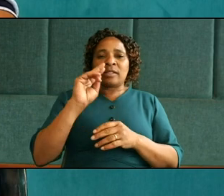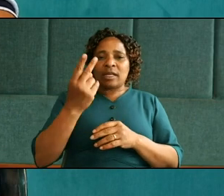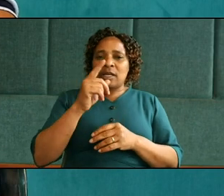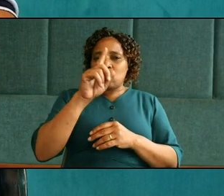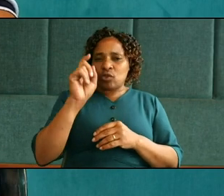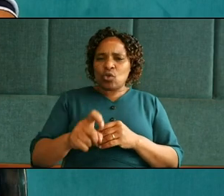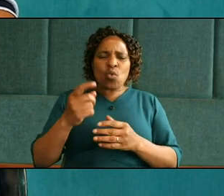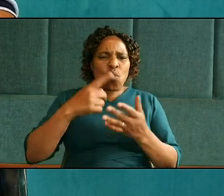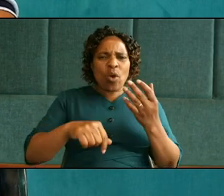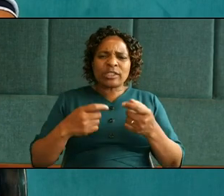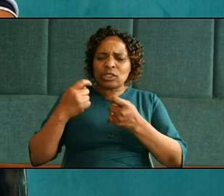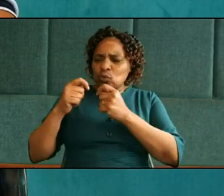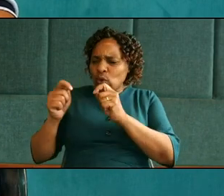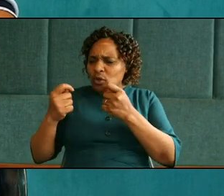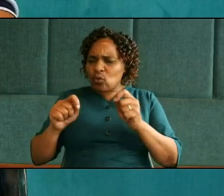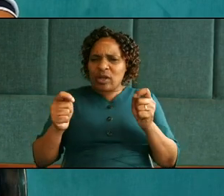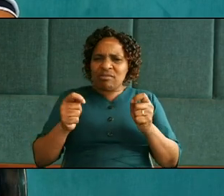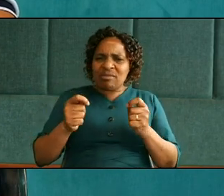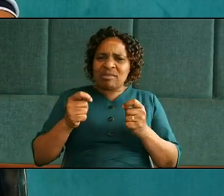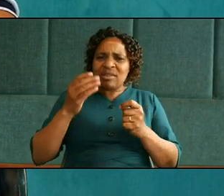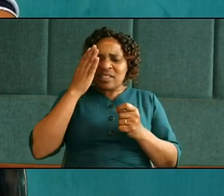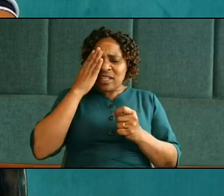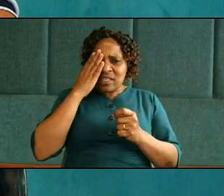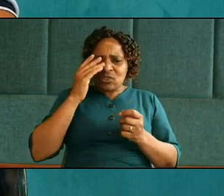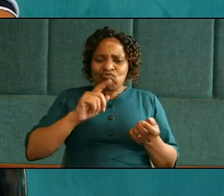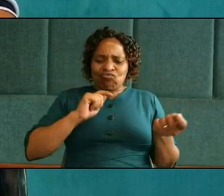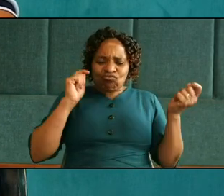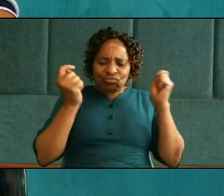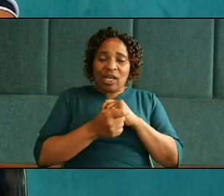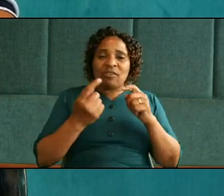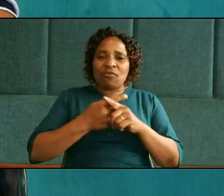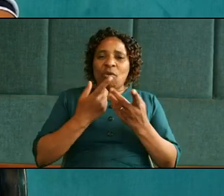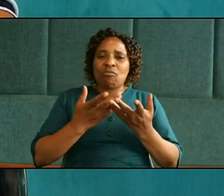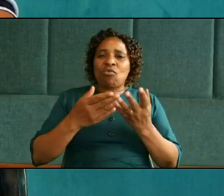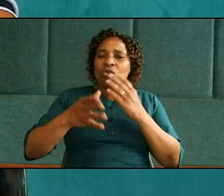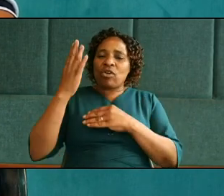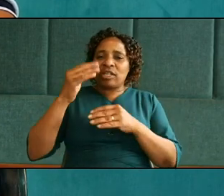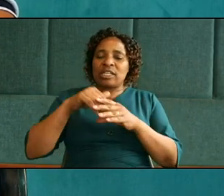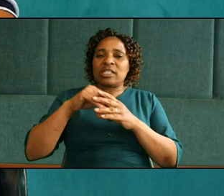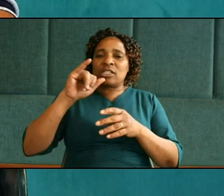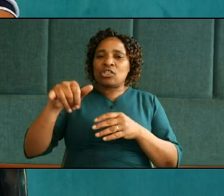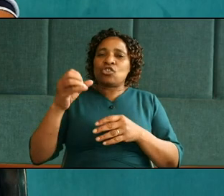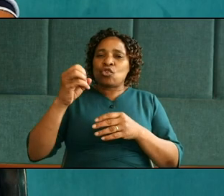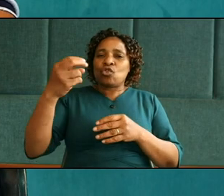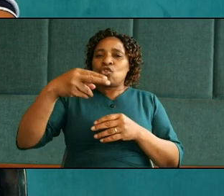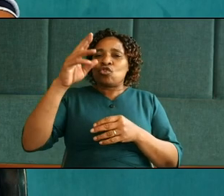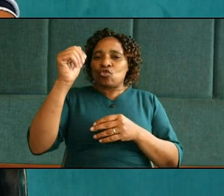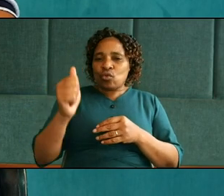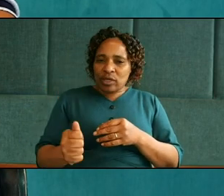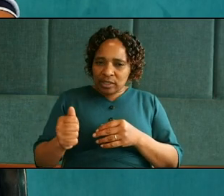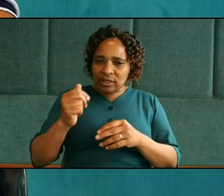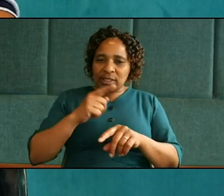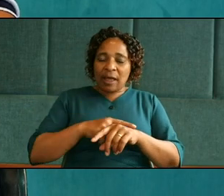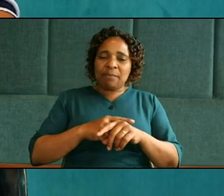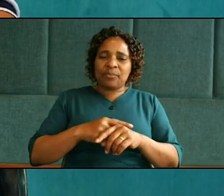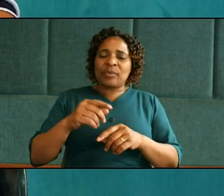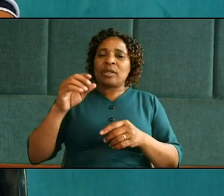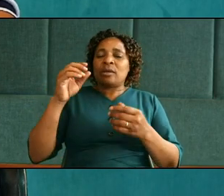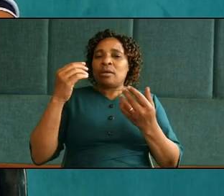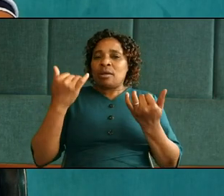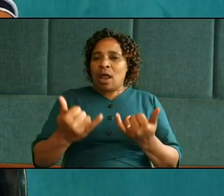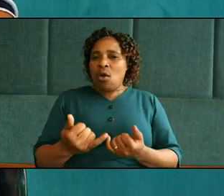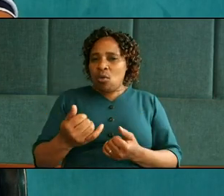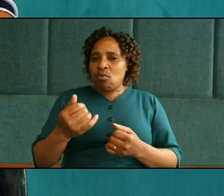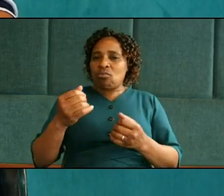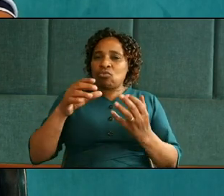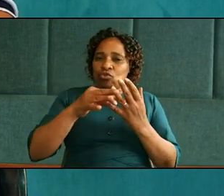the Israelites to turn from God in Joshua's time? These are the choices: the Canaanite religions, following